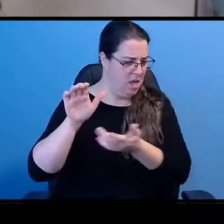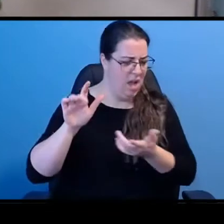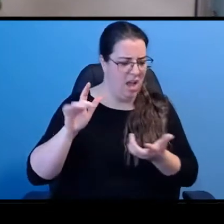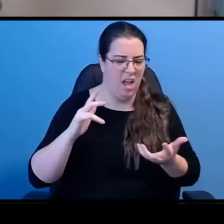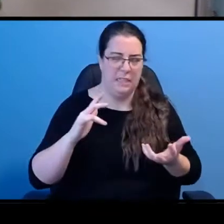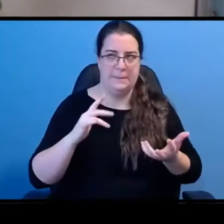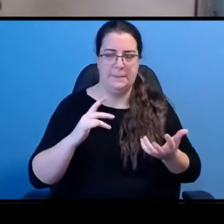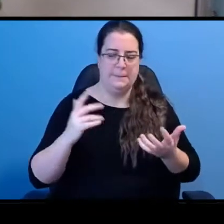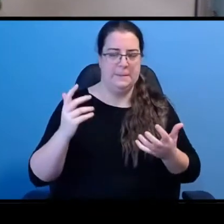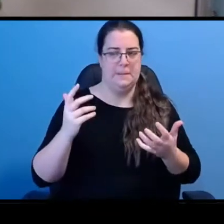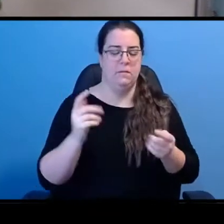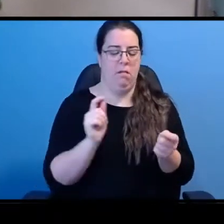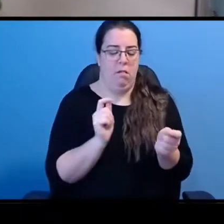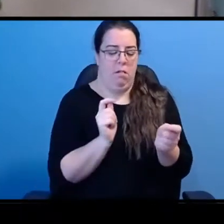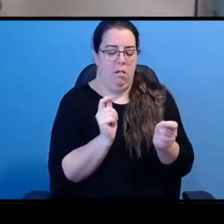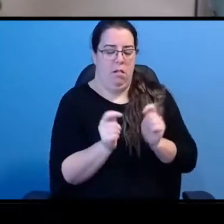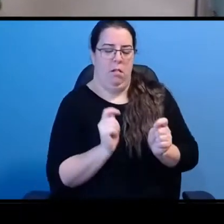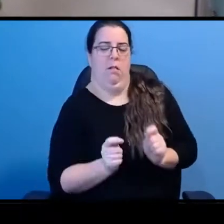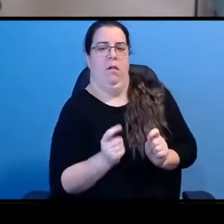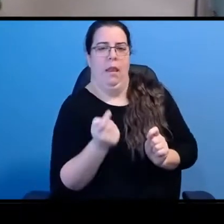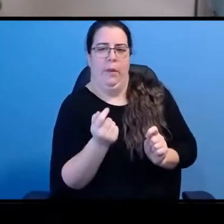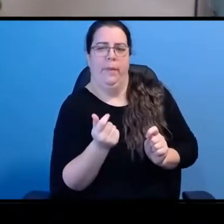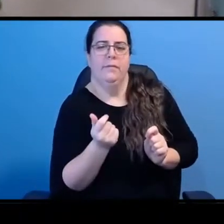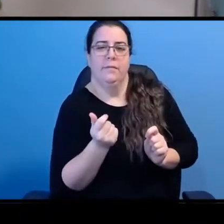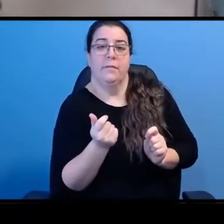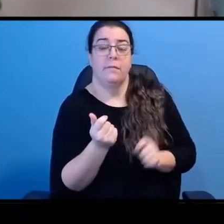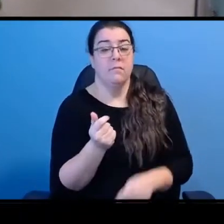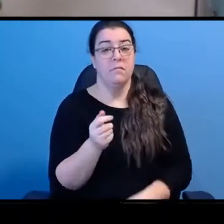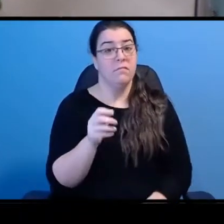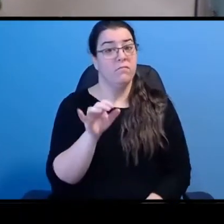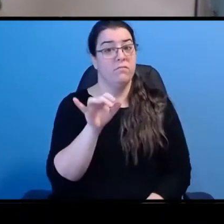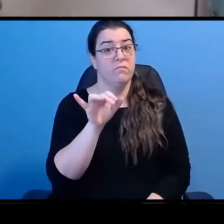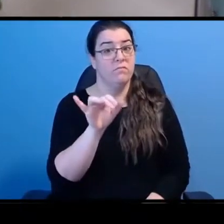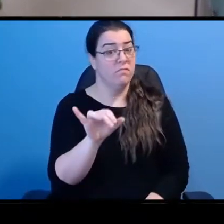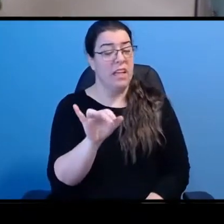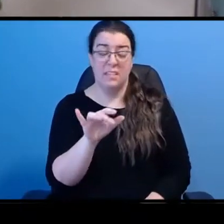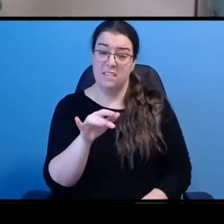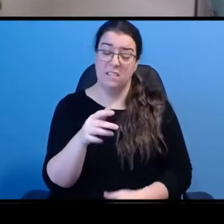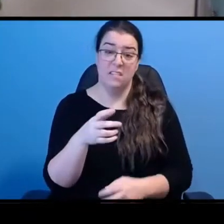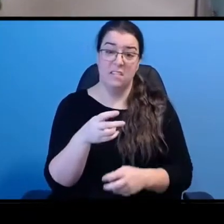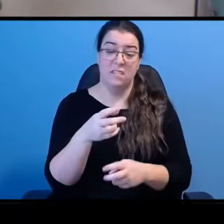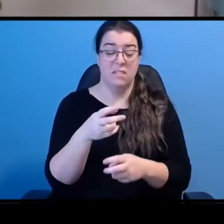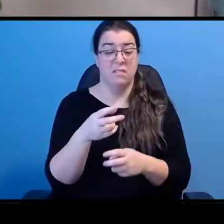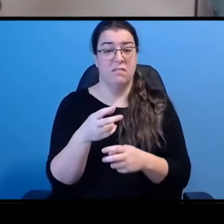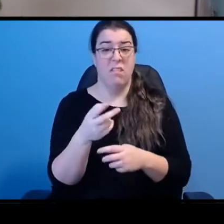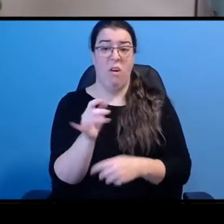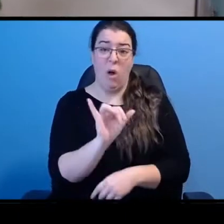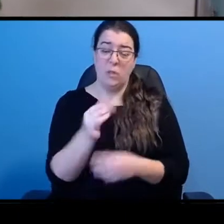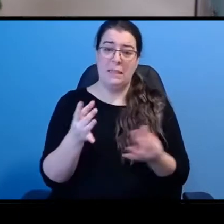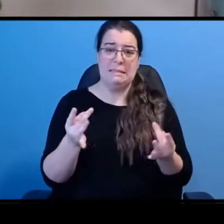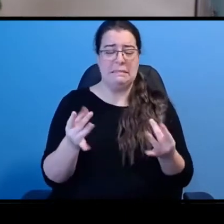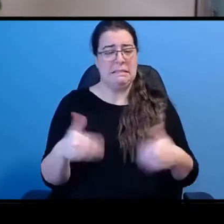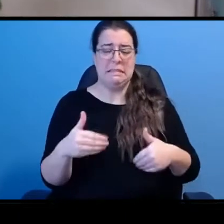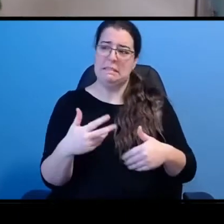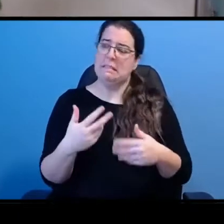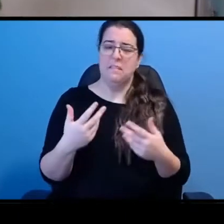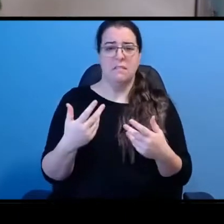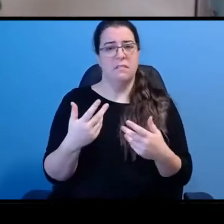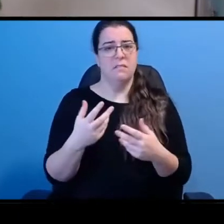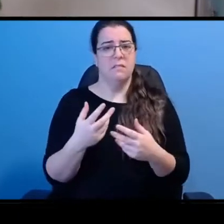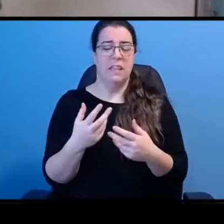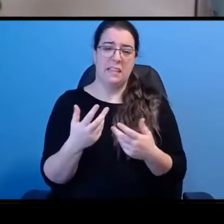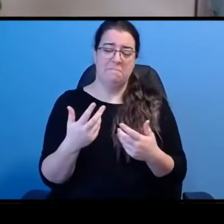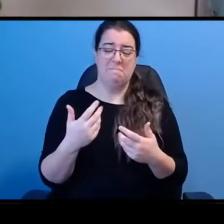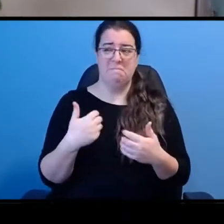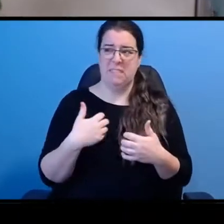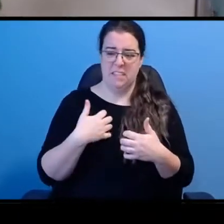think that like acknowledging that can be really hard too, to sort of have to go through that process of like deciding,